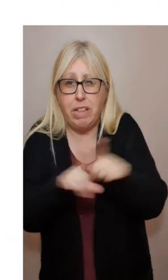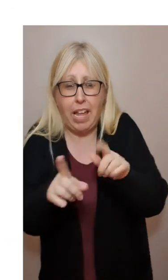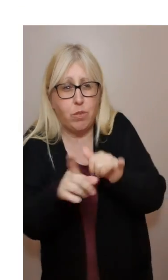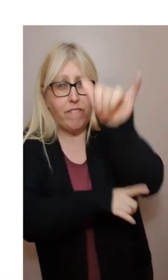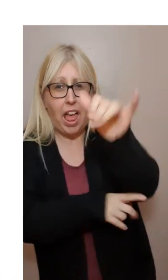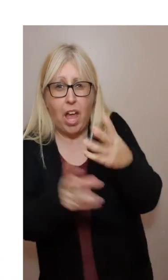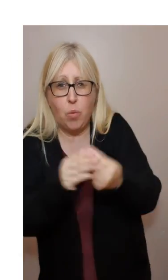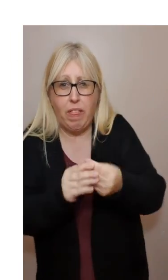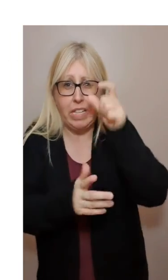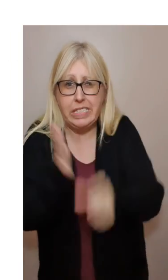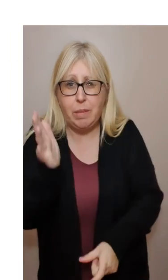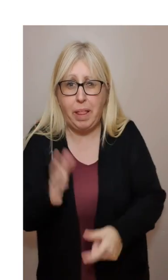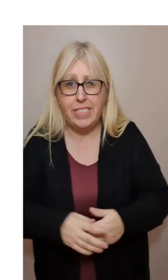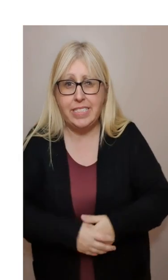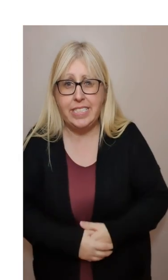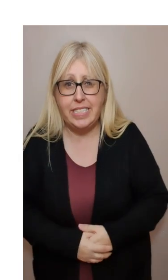disability.